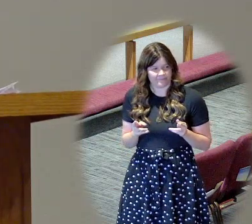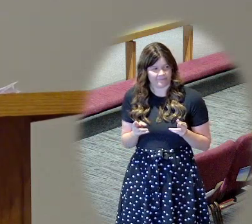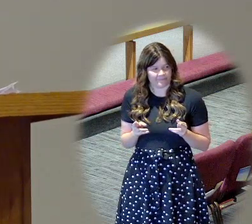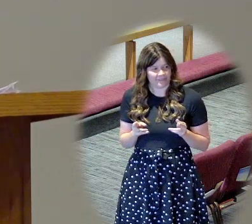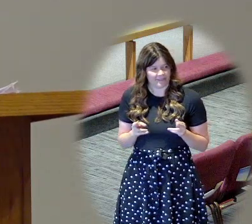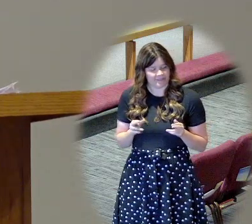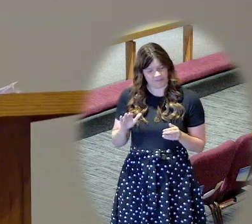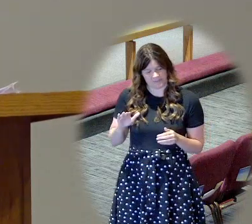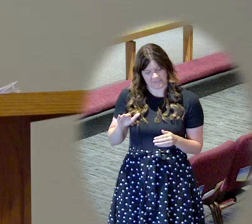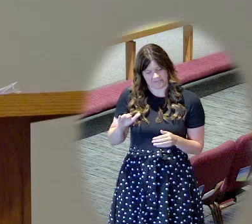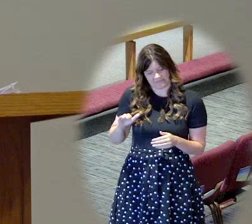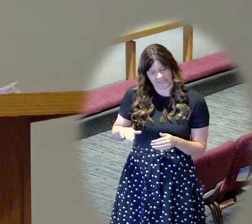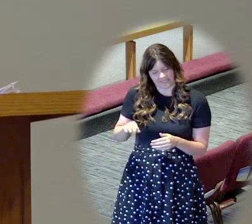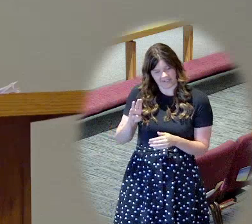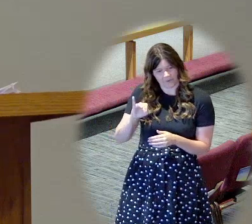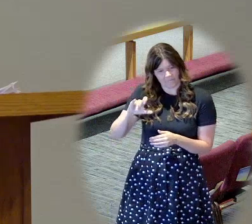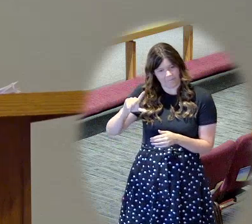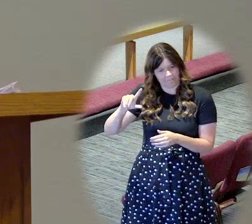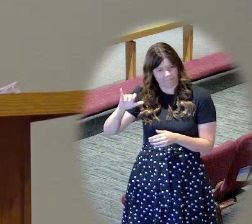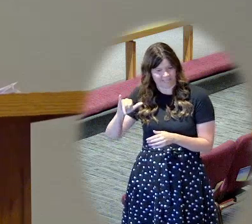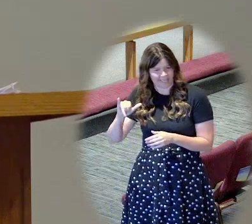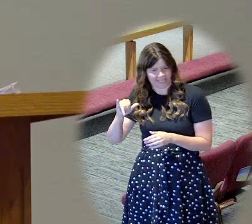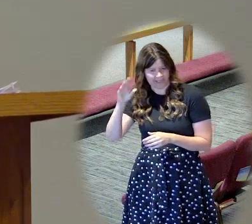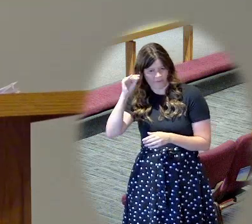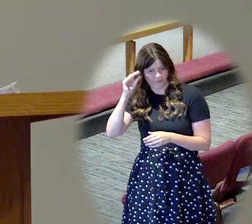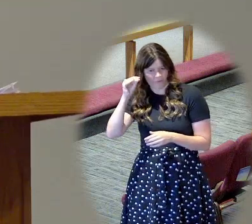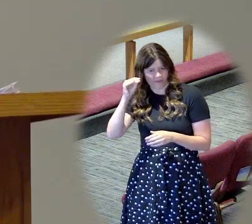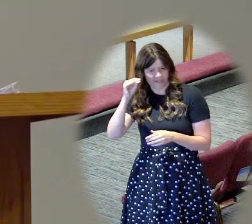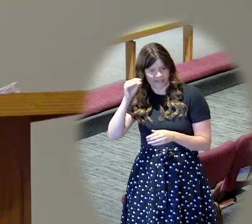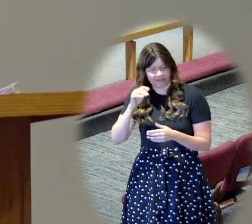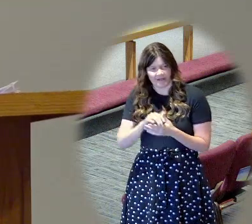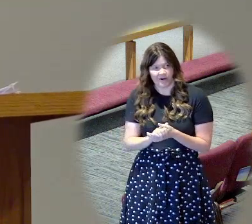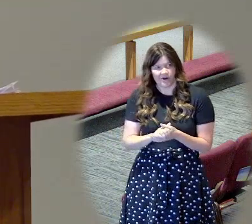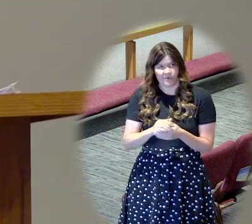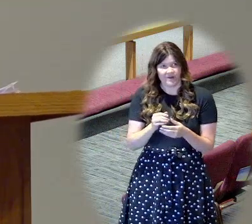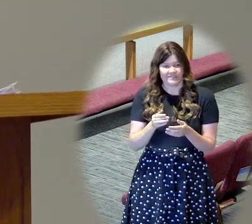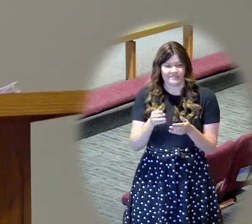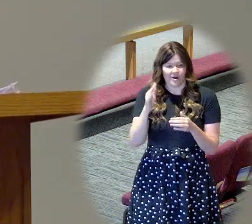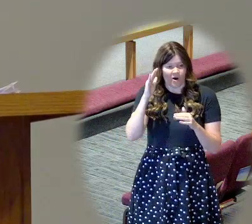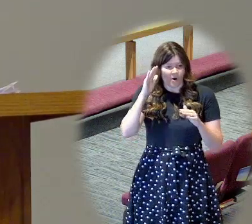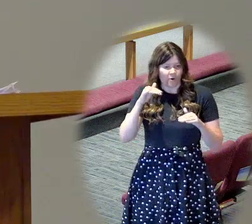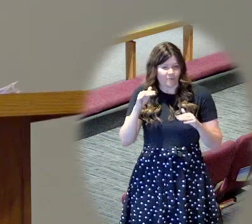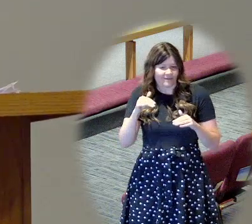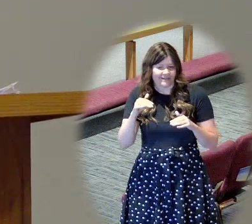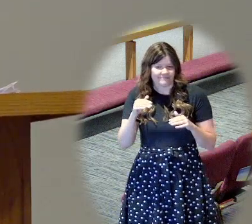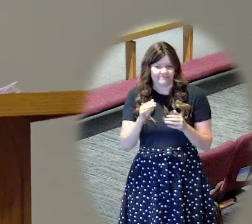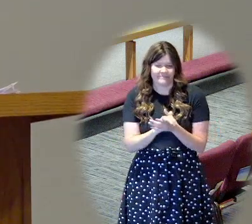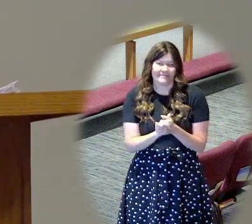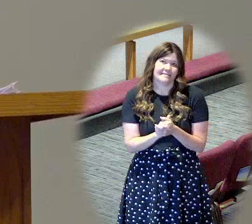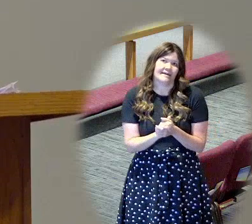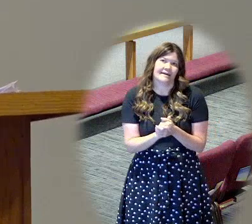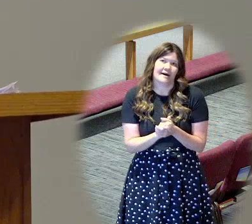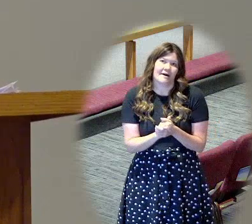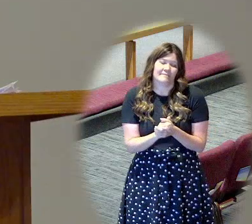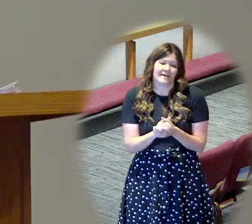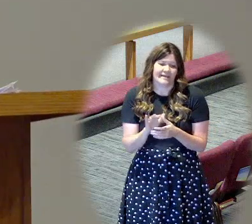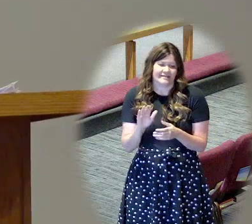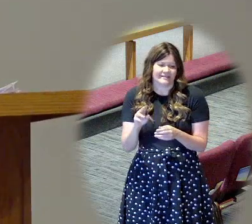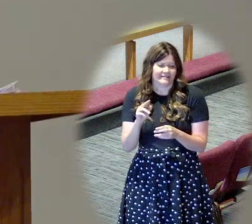Little Billy was praying that somehow an act of God would occur and keep his teacher from calling for his homework.